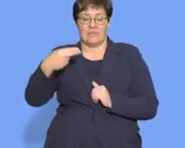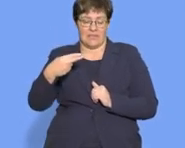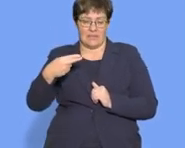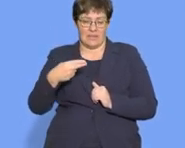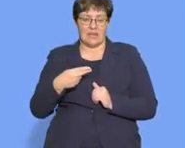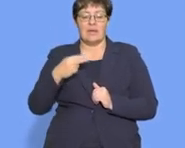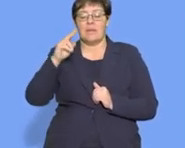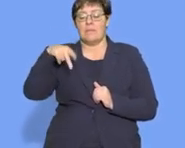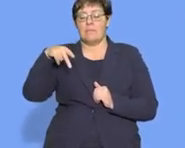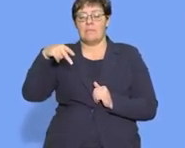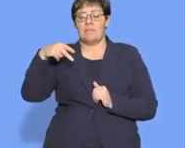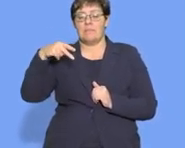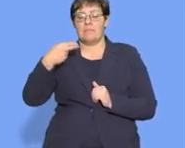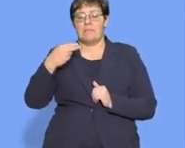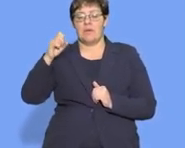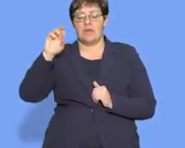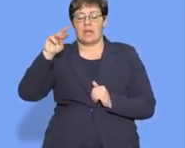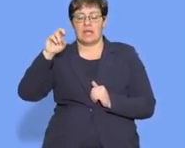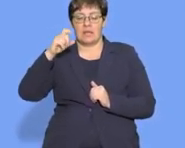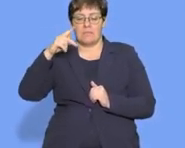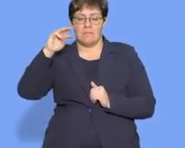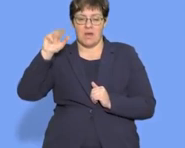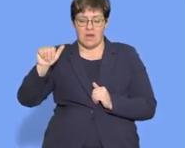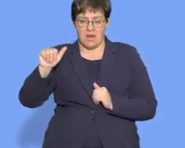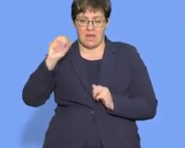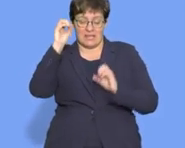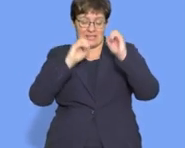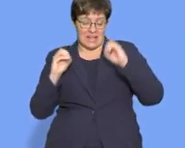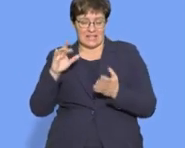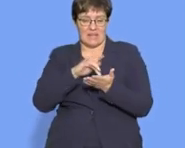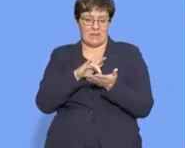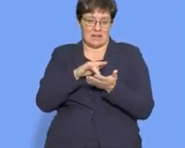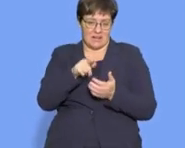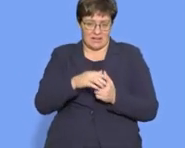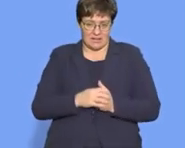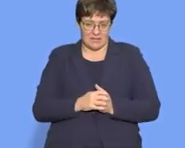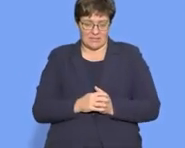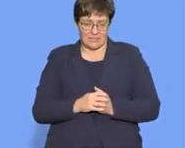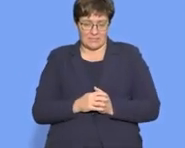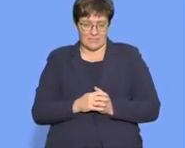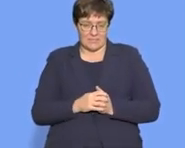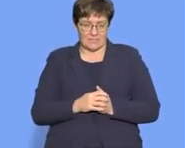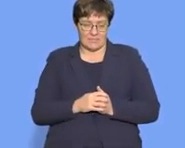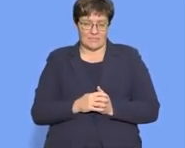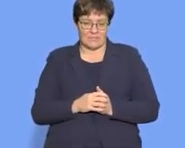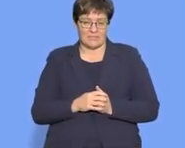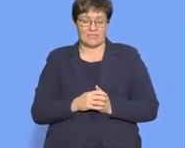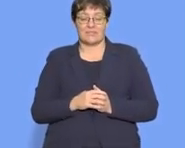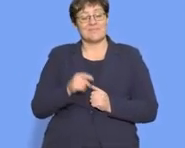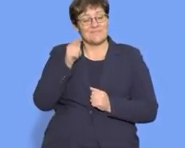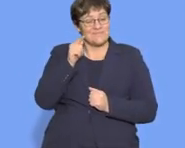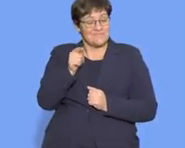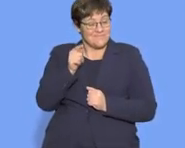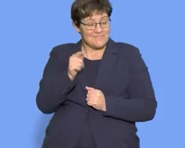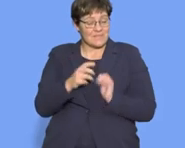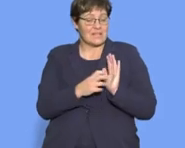parenchyma cells are found in the middle with the pith. This particular diagram